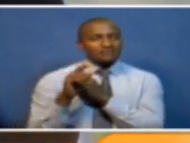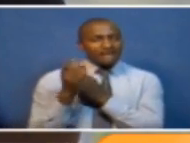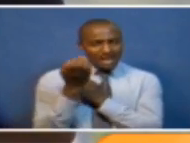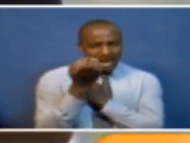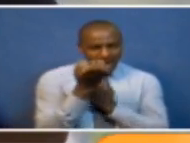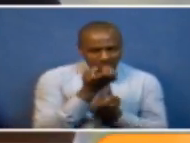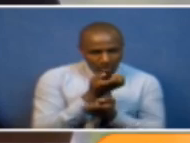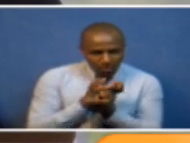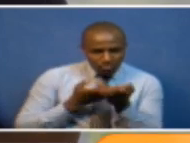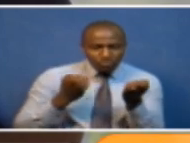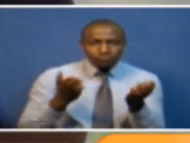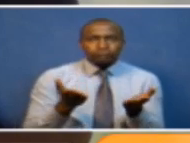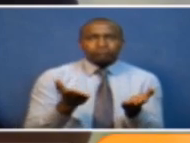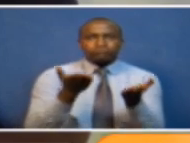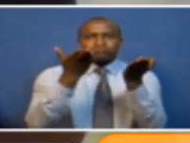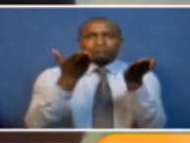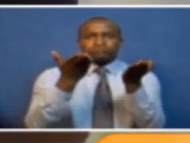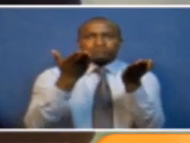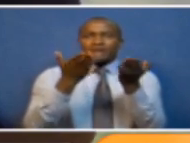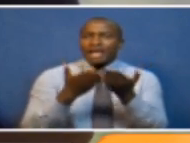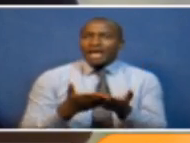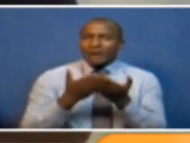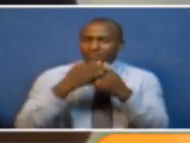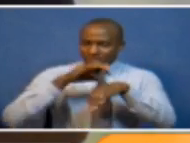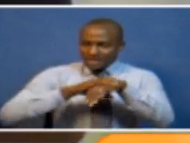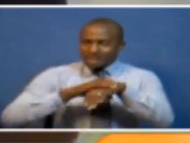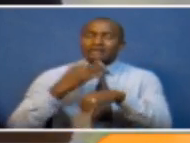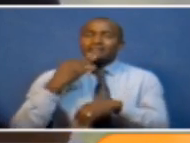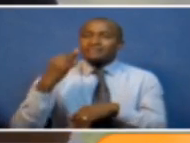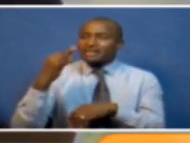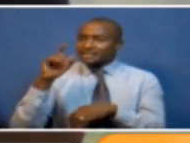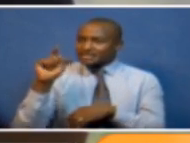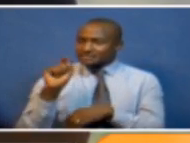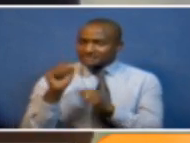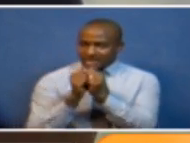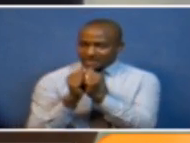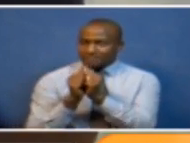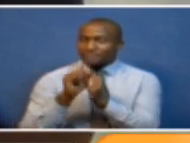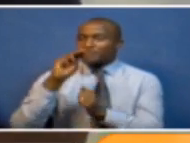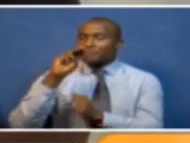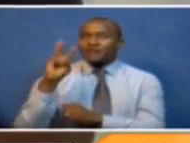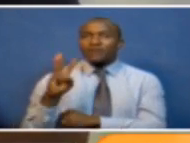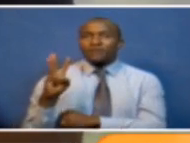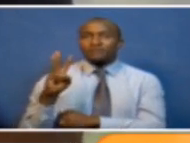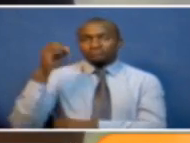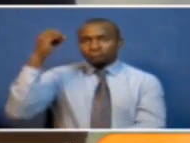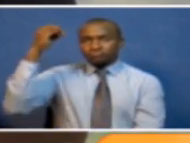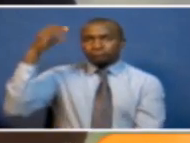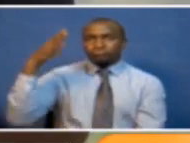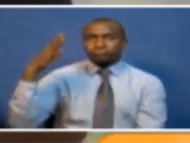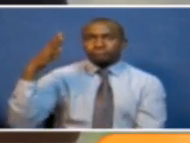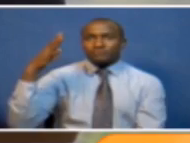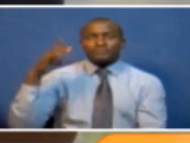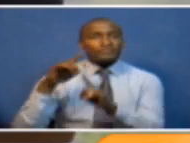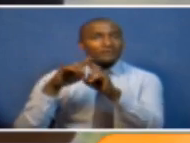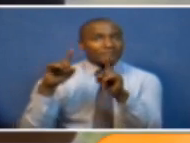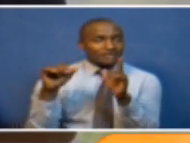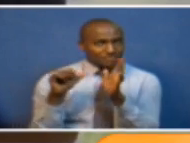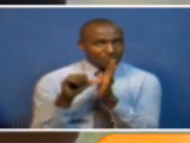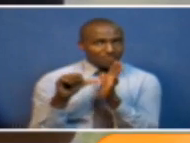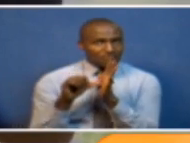310 megawatts of electricity into the national grid. Now here's where things get a little